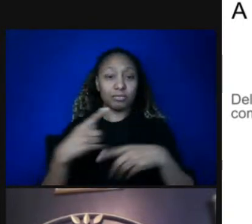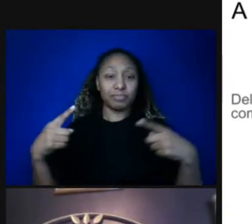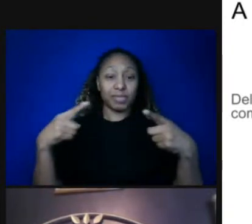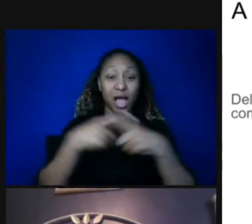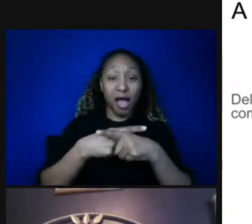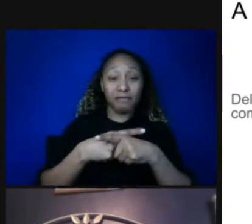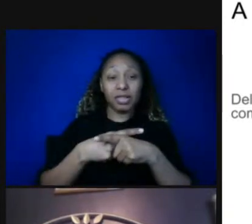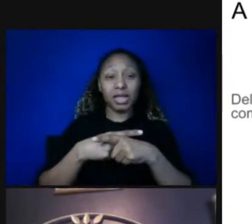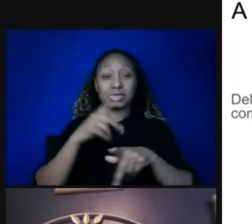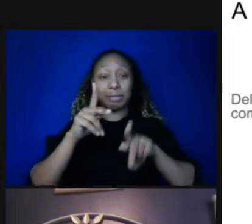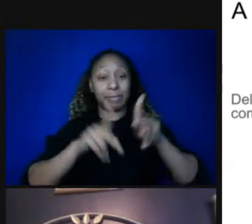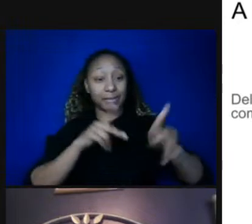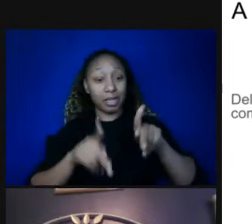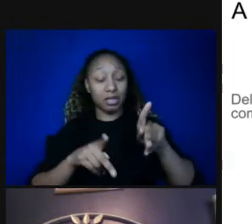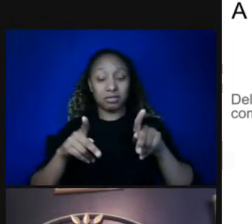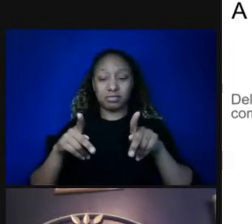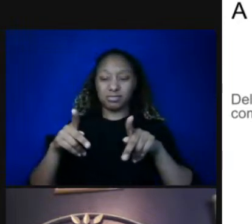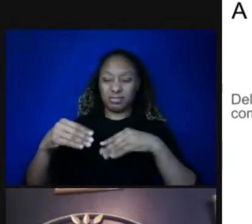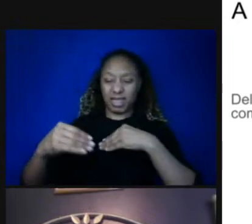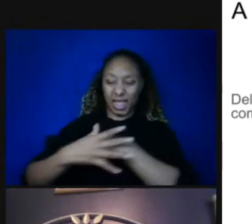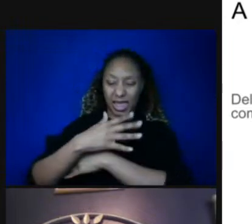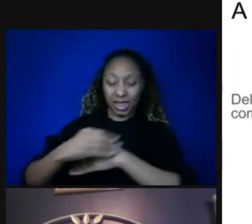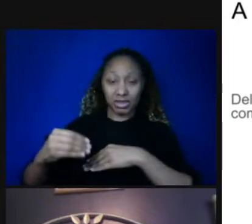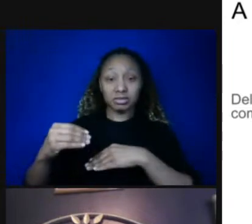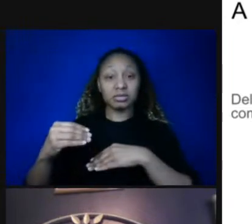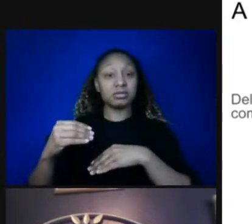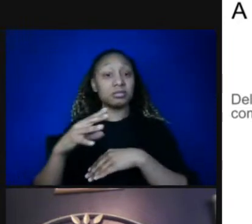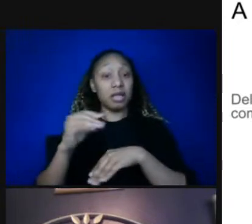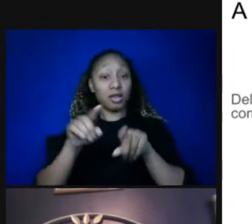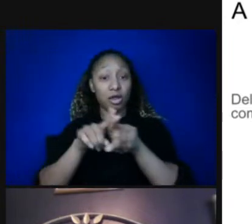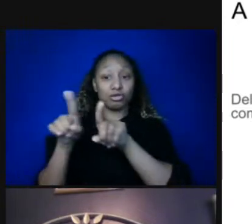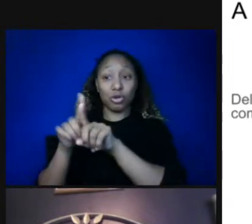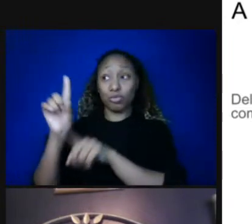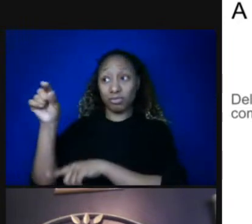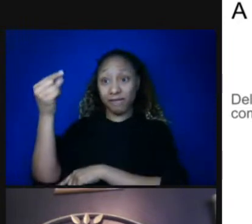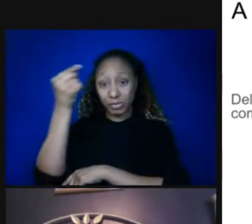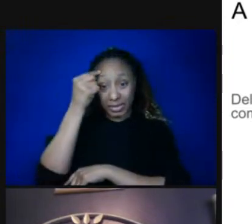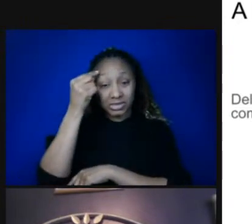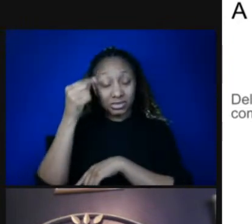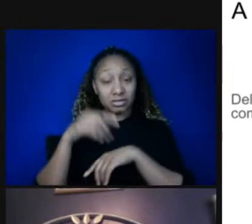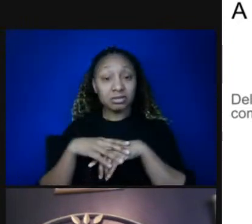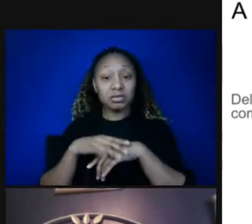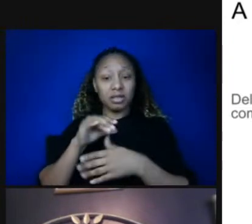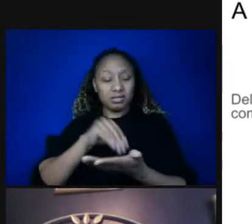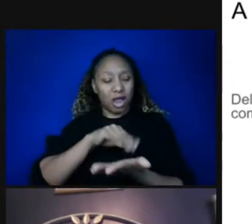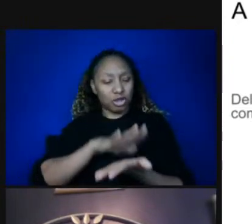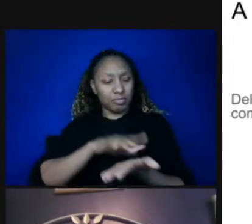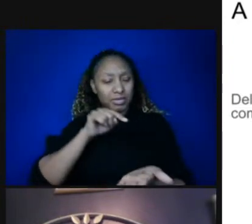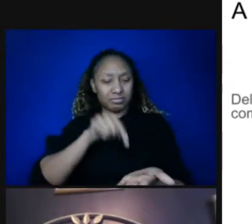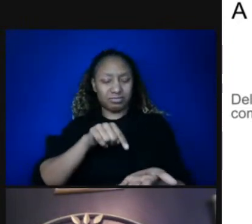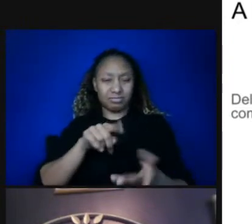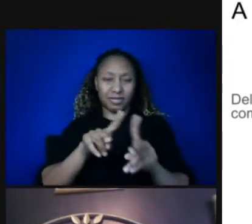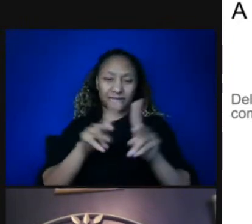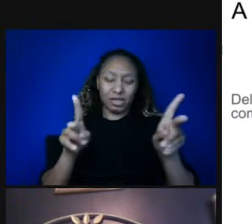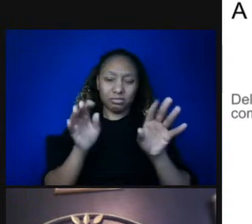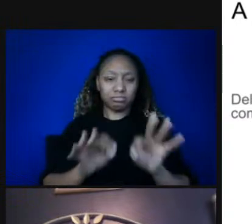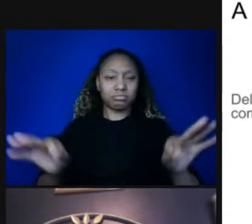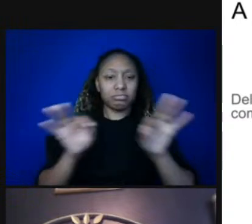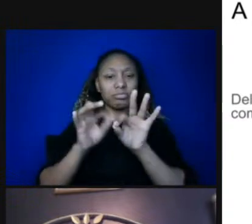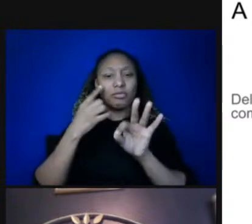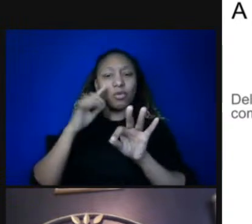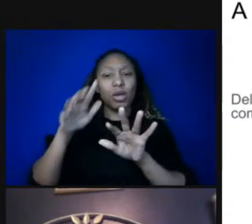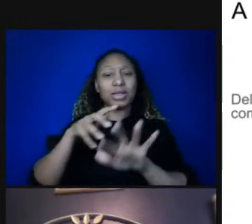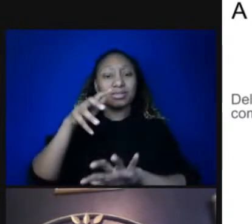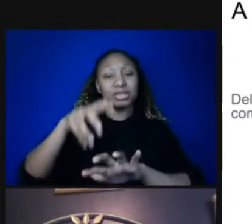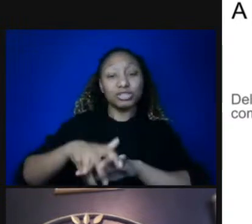treaties, peoples, land patents, and government. These records are also vital for Indigenous Americans trying